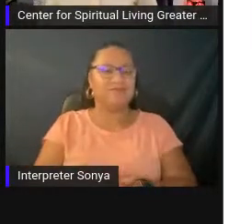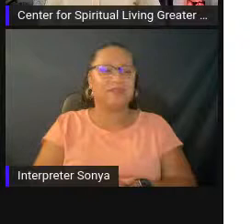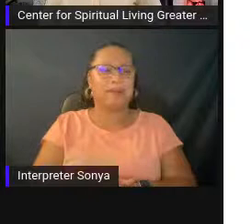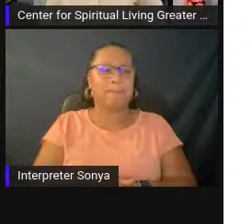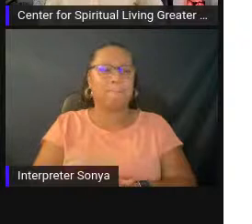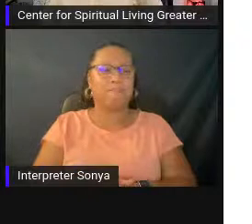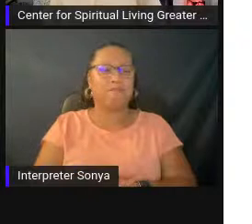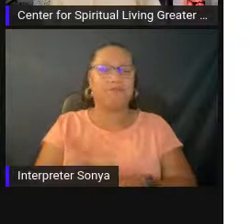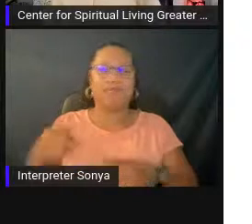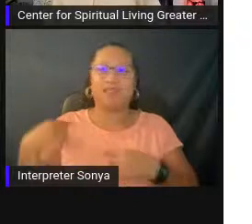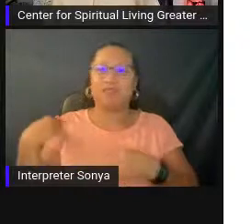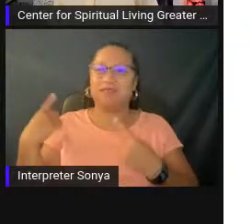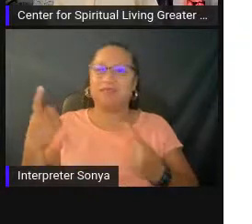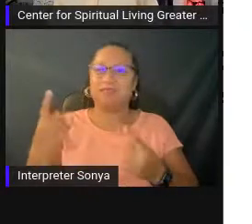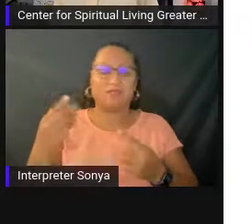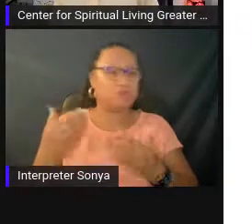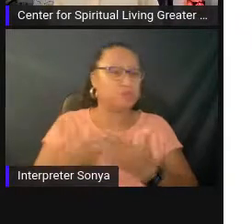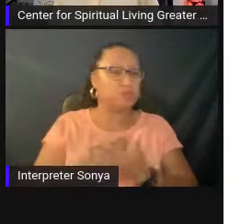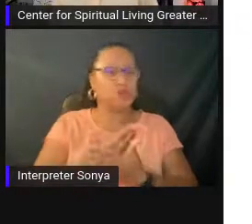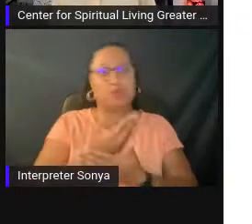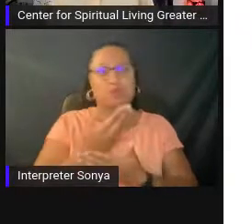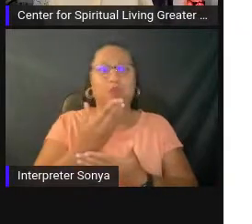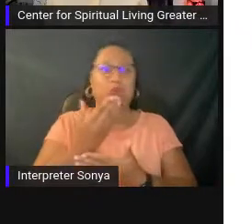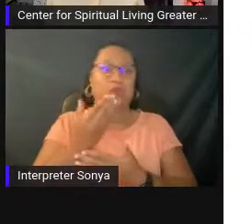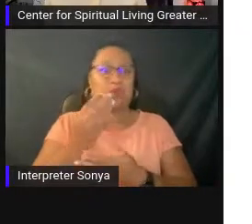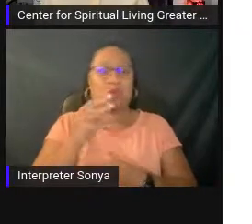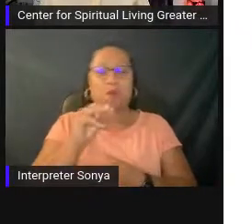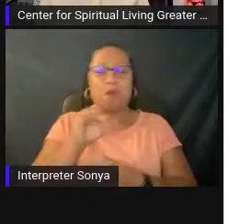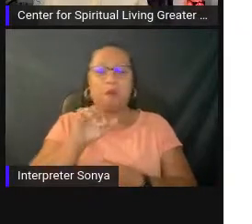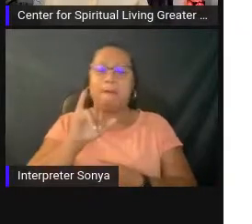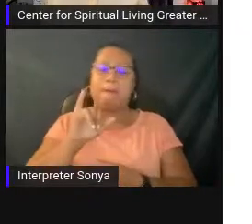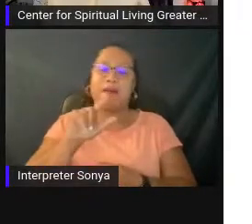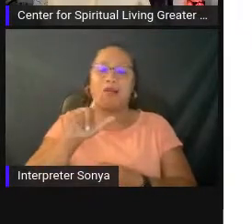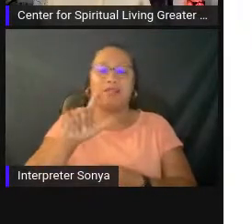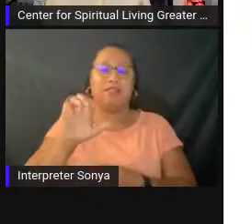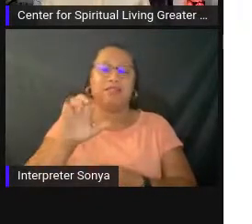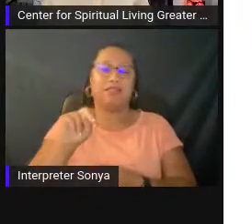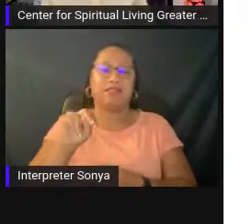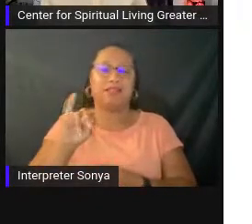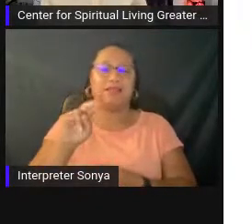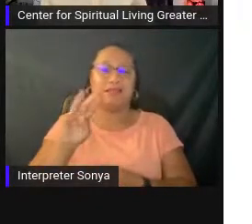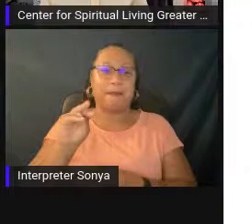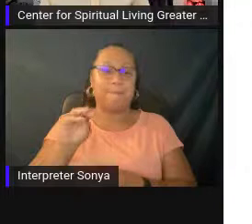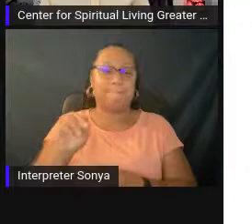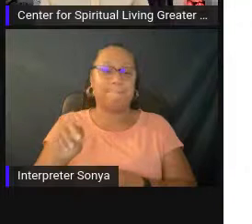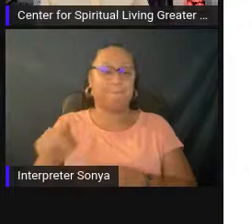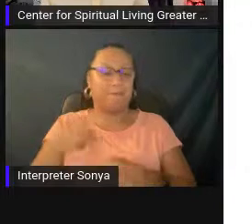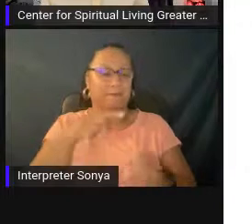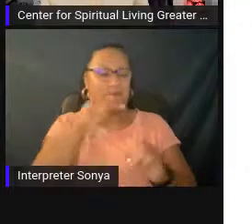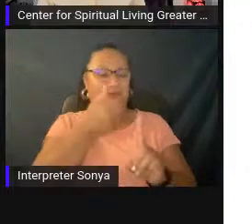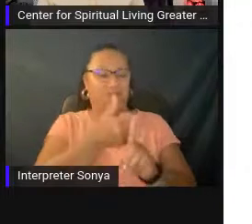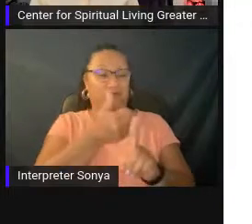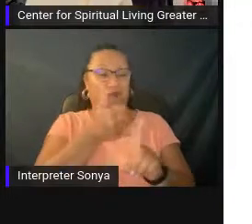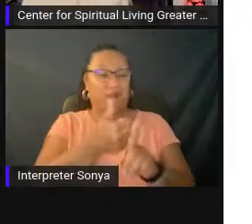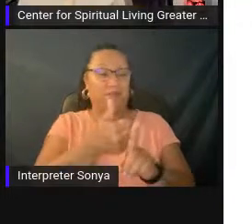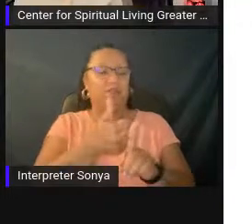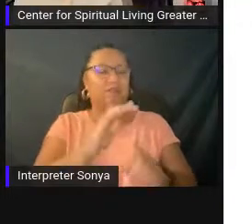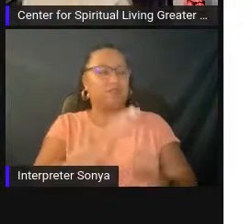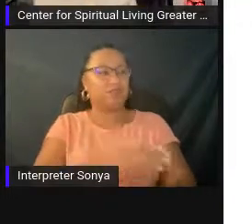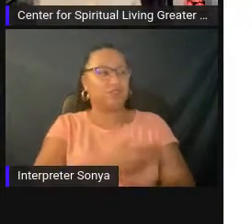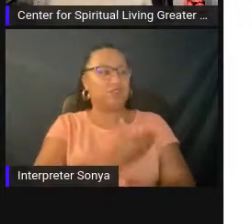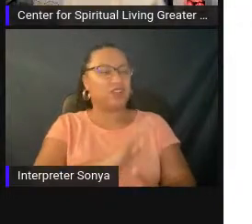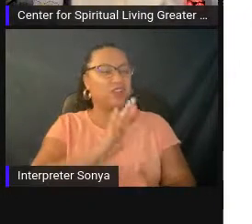Since the dawn of the new millennium, Robert has shared his deeply creative gift with New